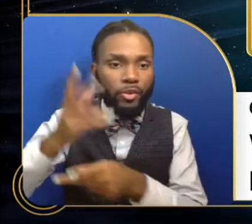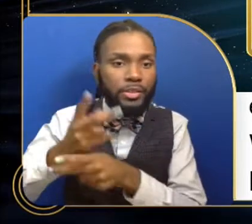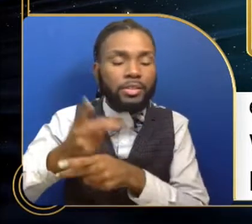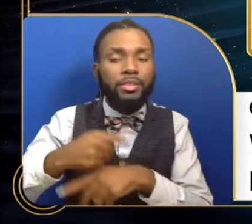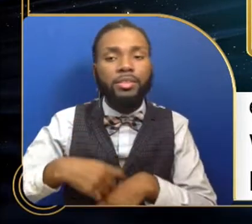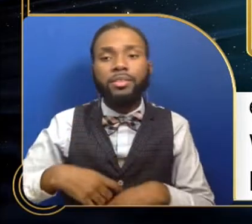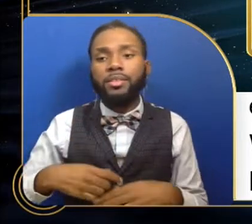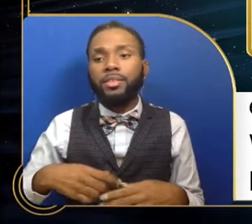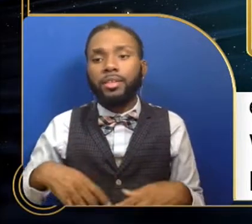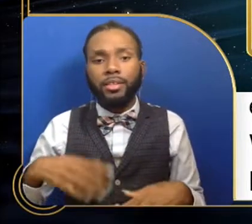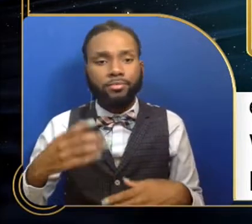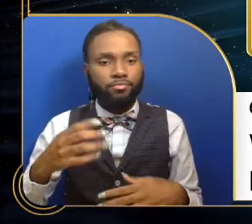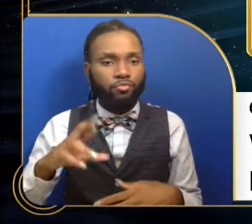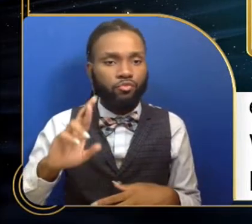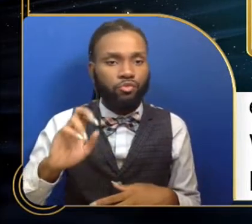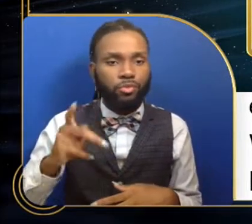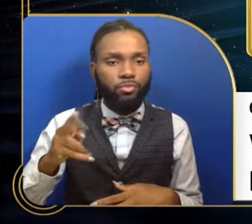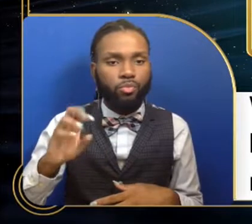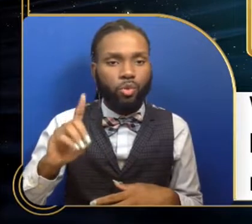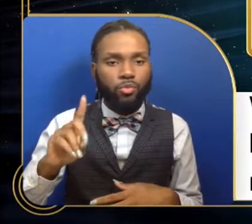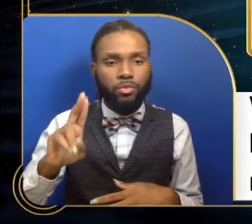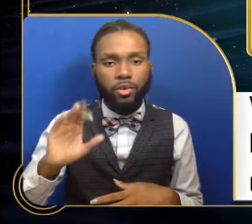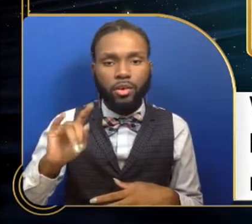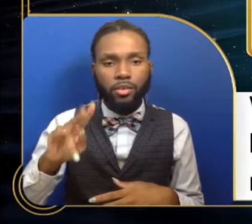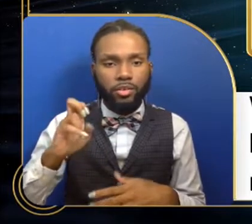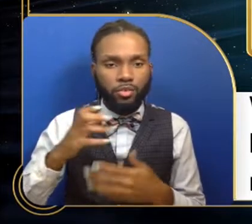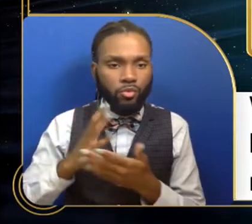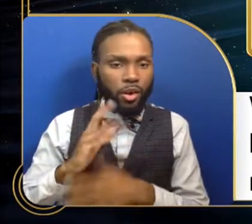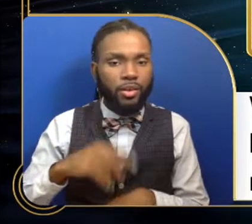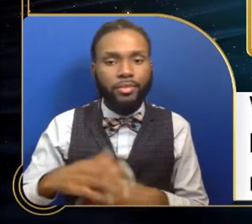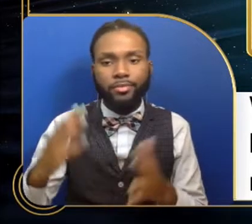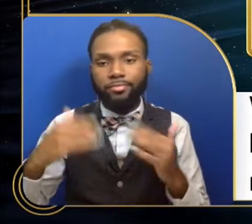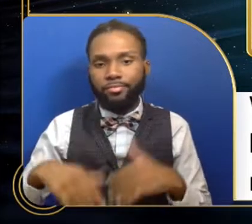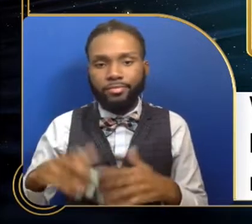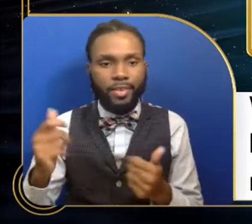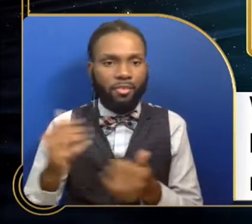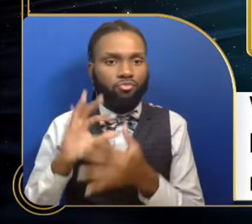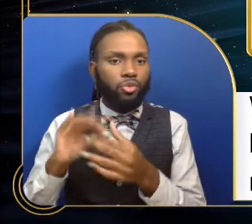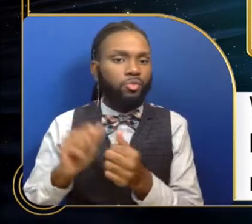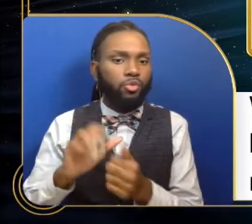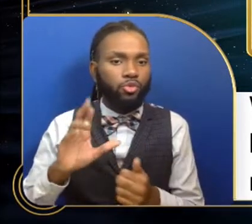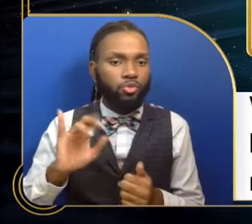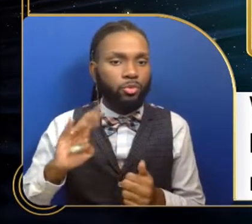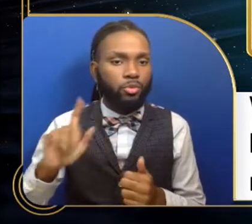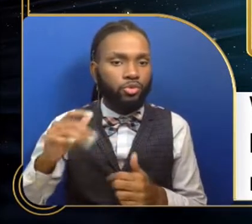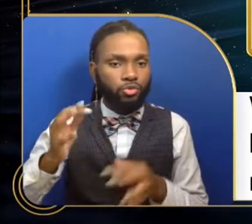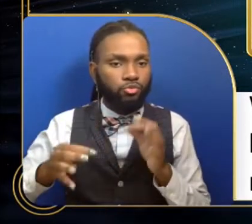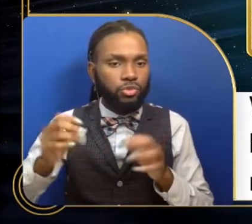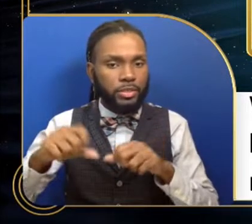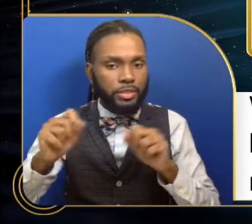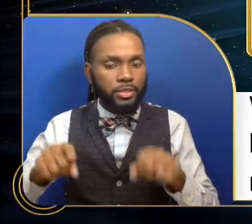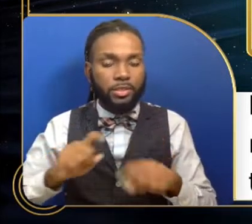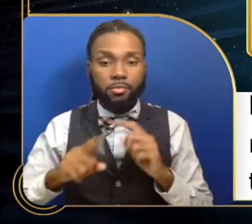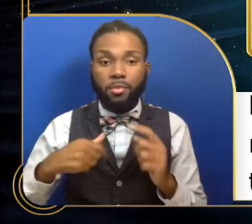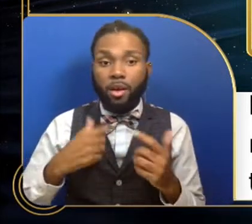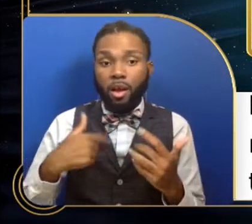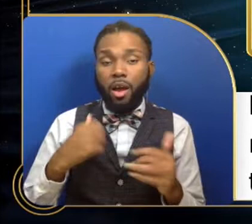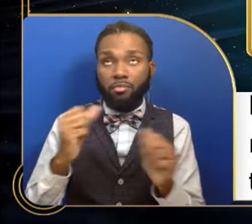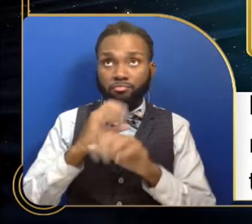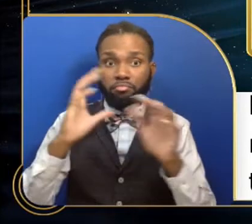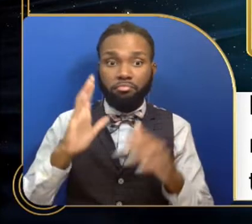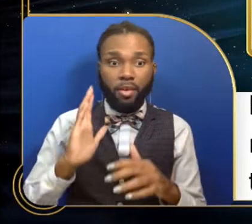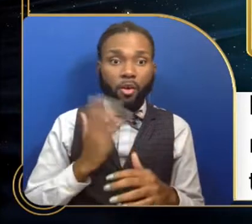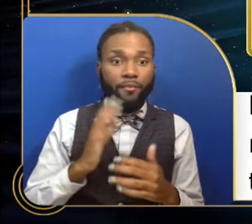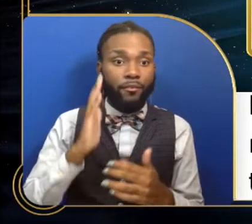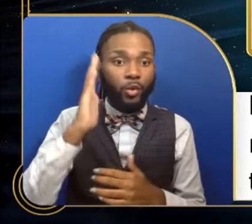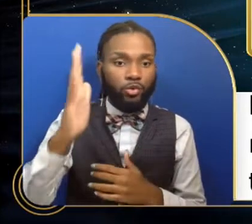it's kind of across the criminal justice system. I would like to see in the future the Bazelon Center to continue to have the profound impact it's